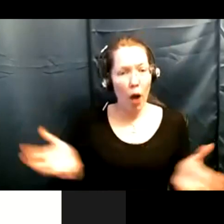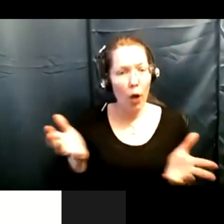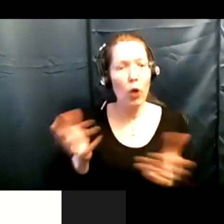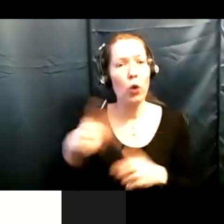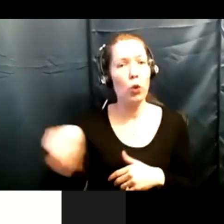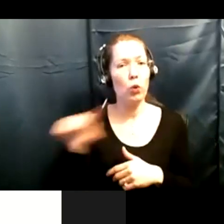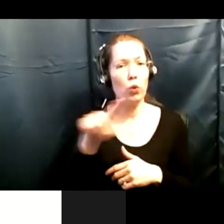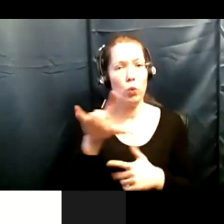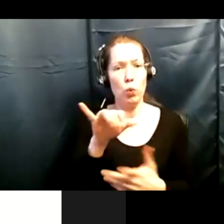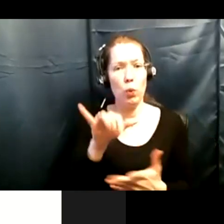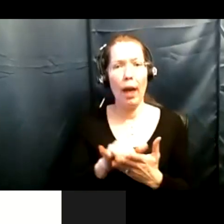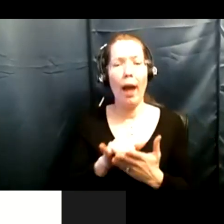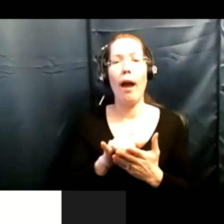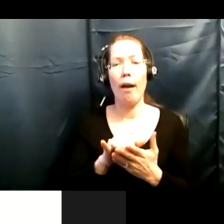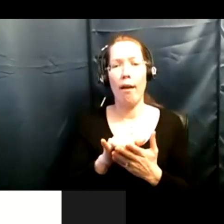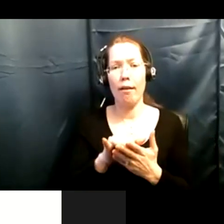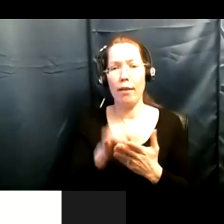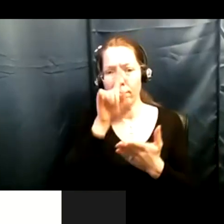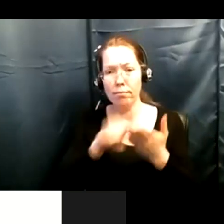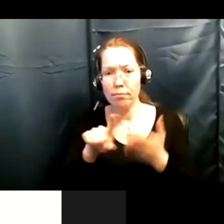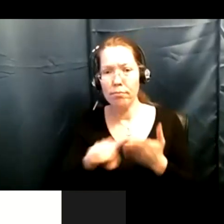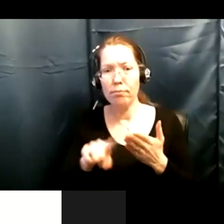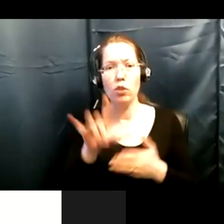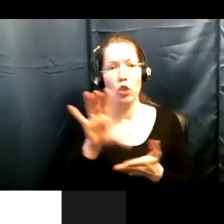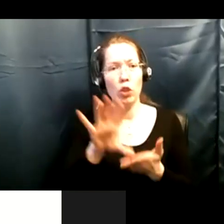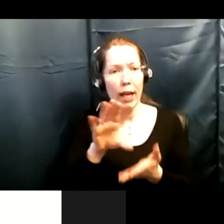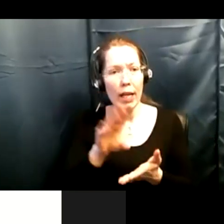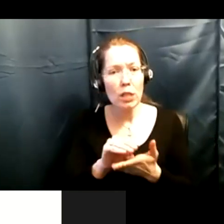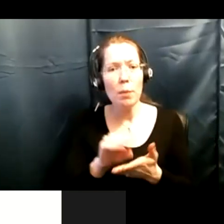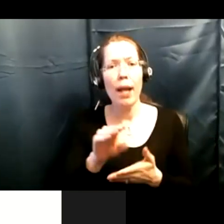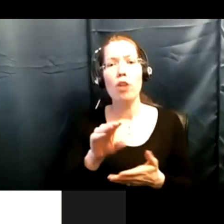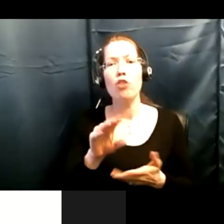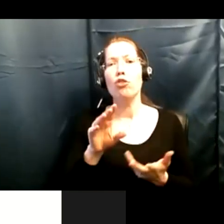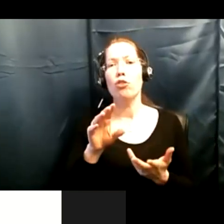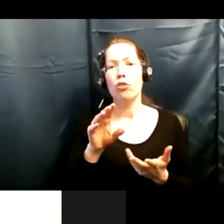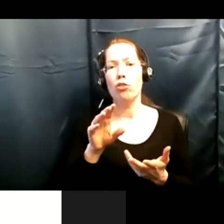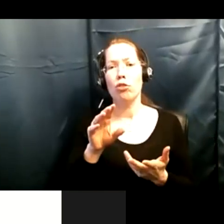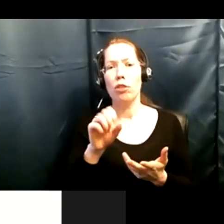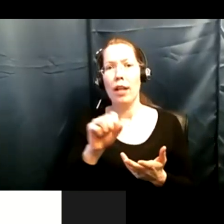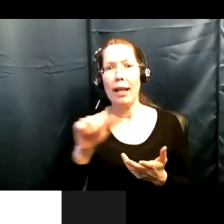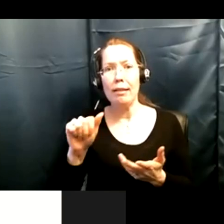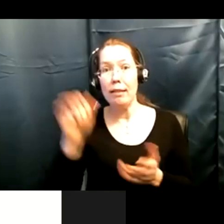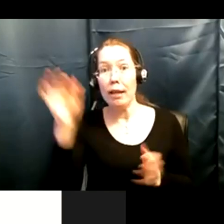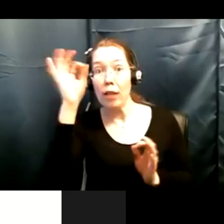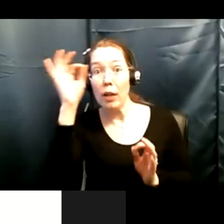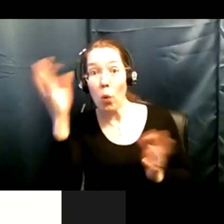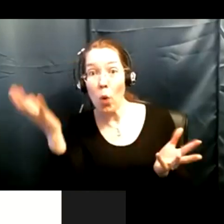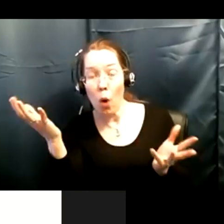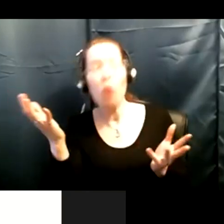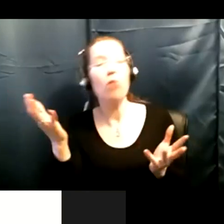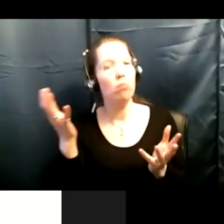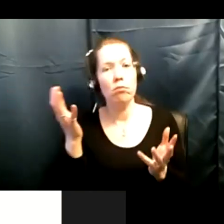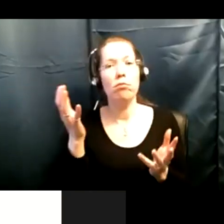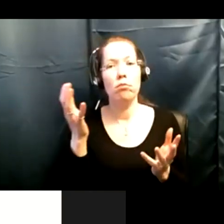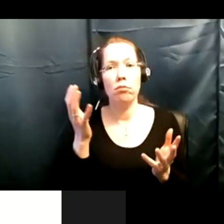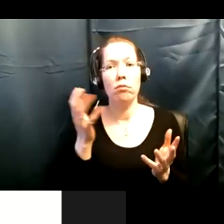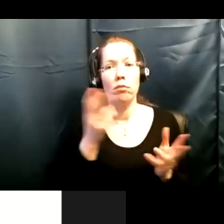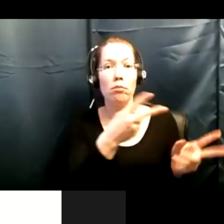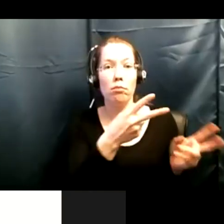and see what your case manager, your SSA knows. And if they don't know, take a copy of the